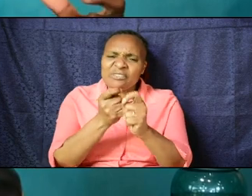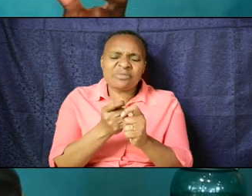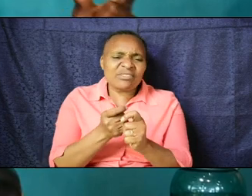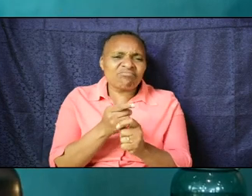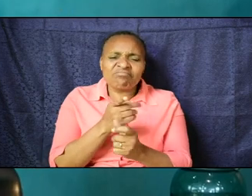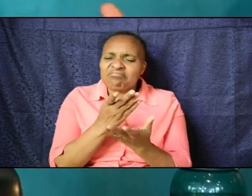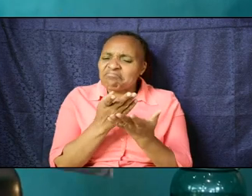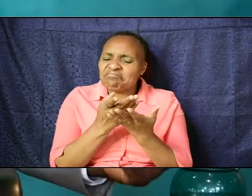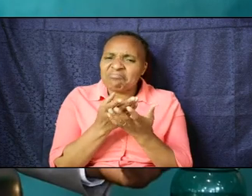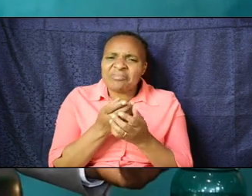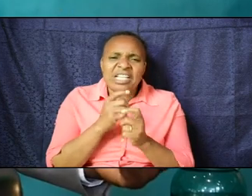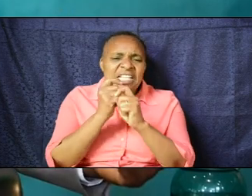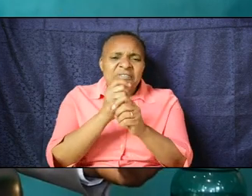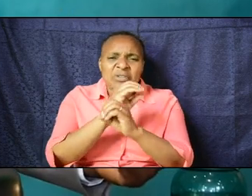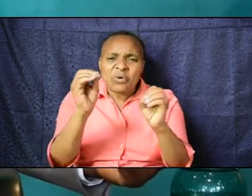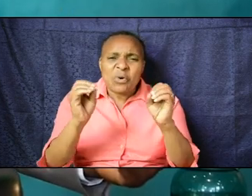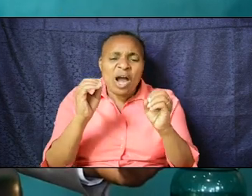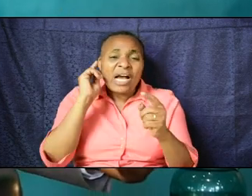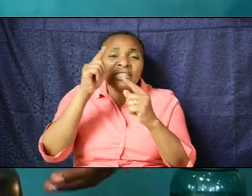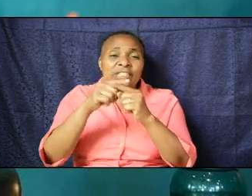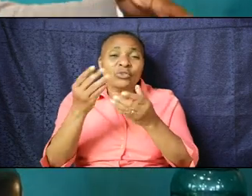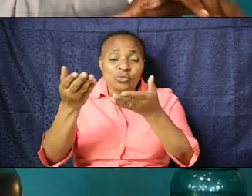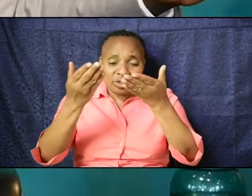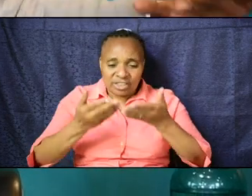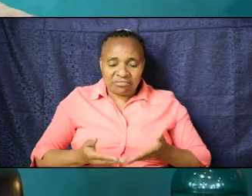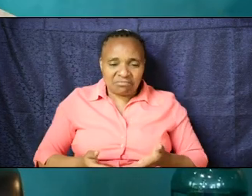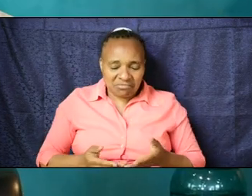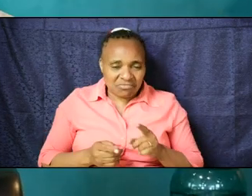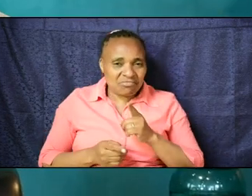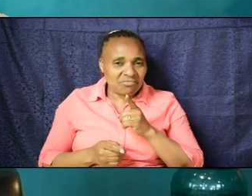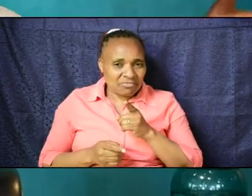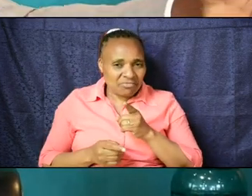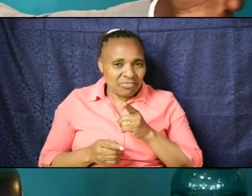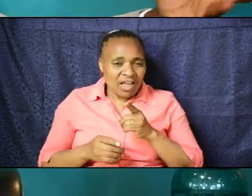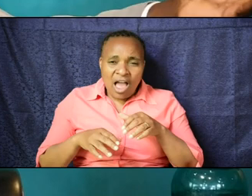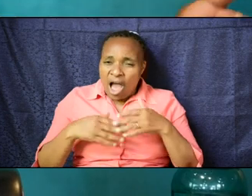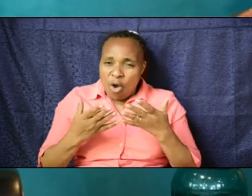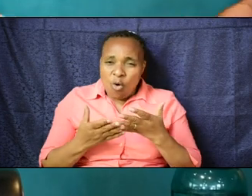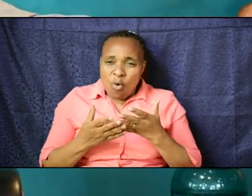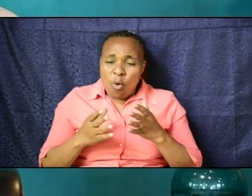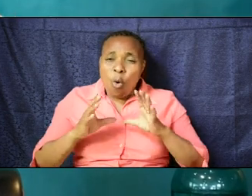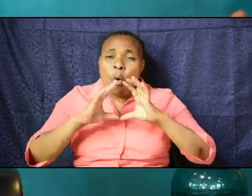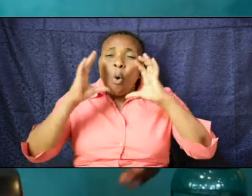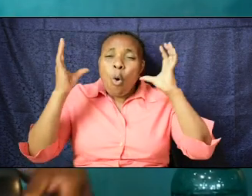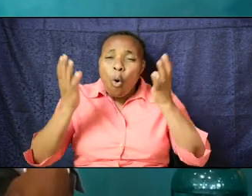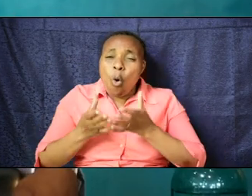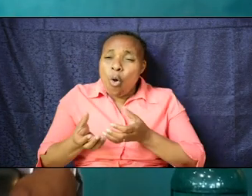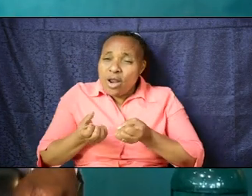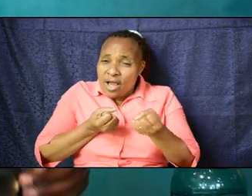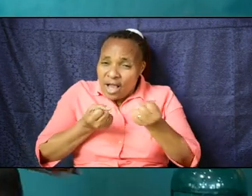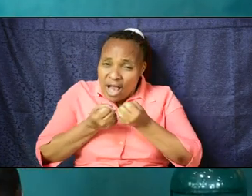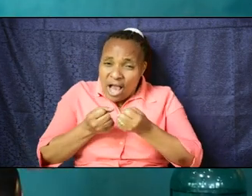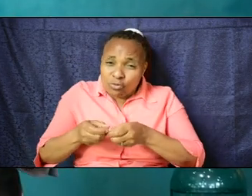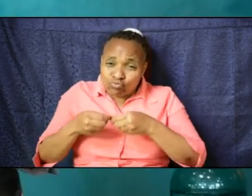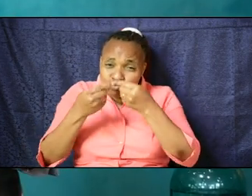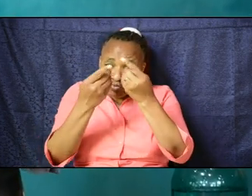a gift is not a gift until you receive it. I may just bring a whole car to you, Salmon, right now. But what's the point of